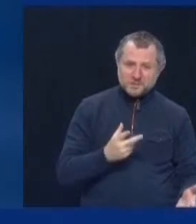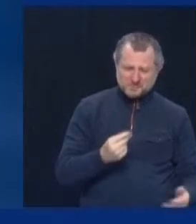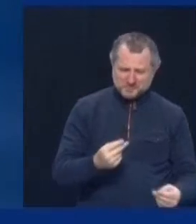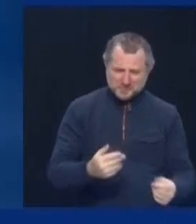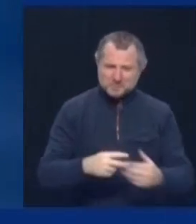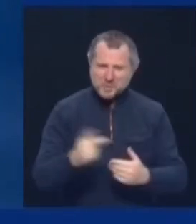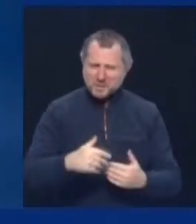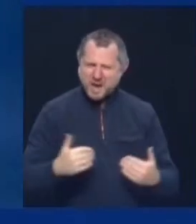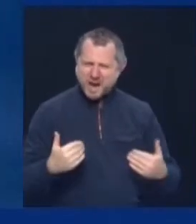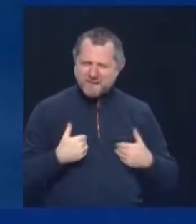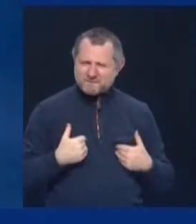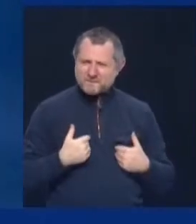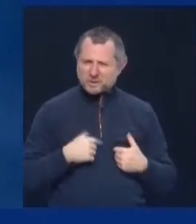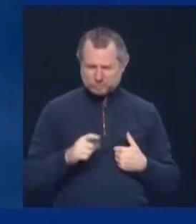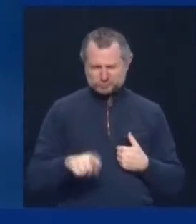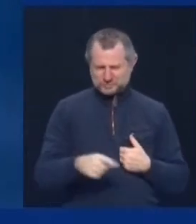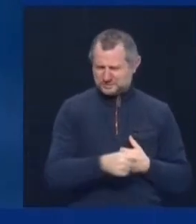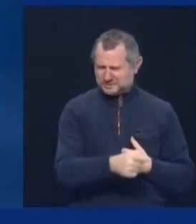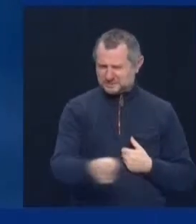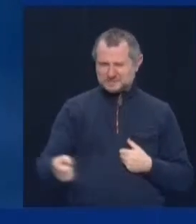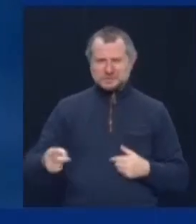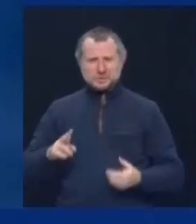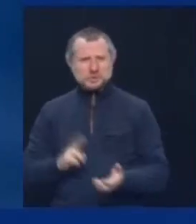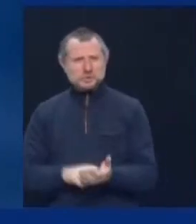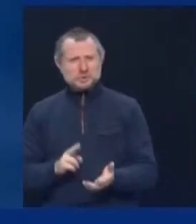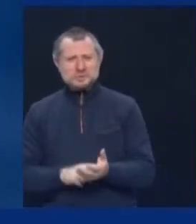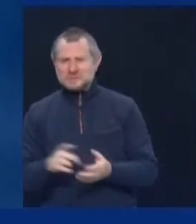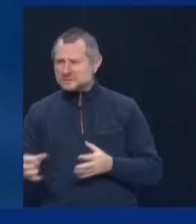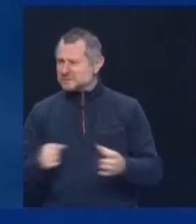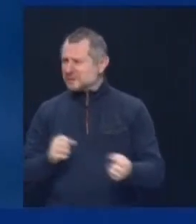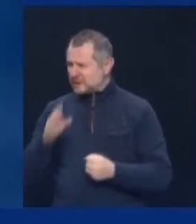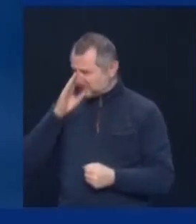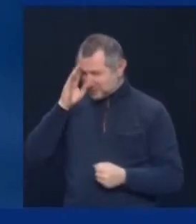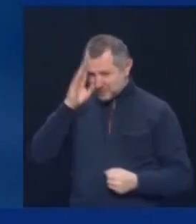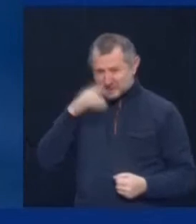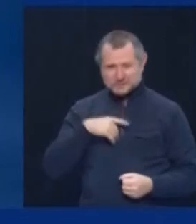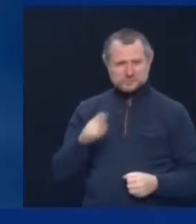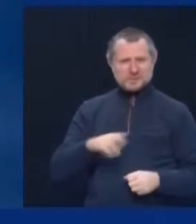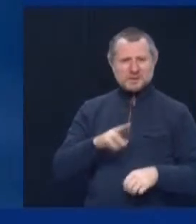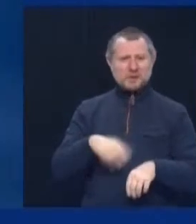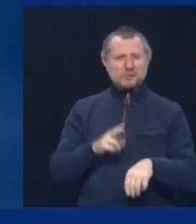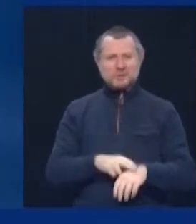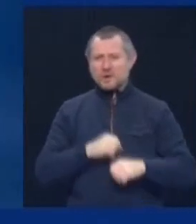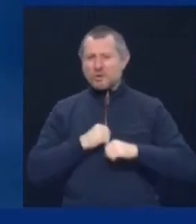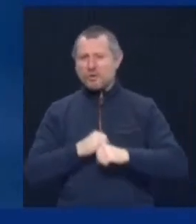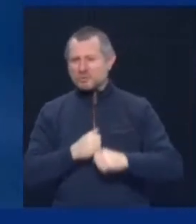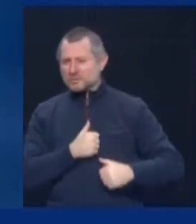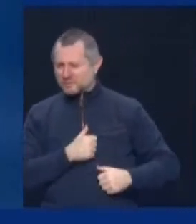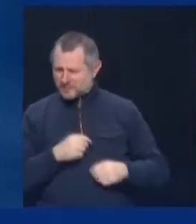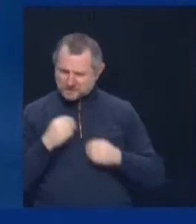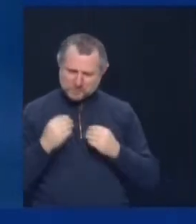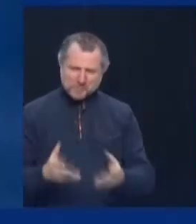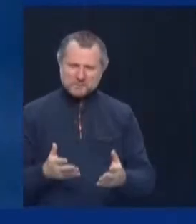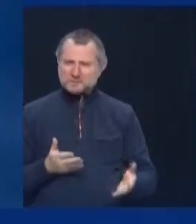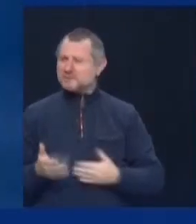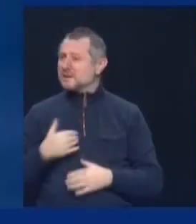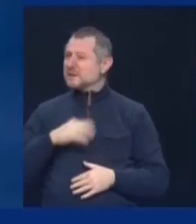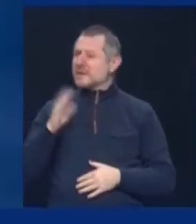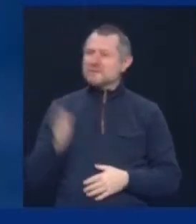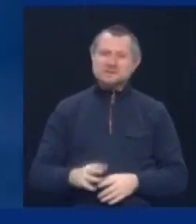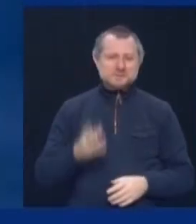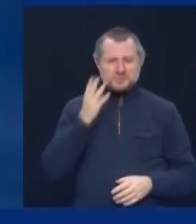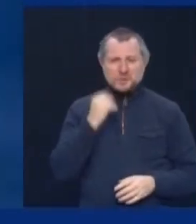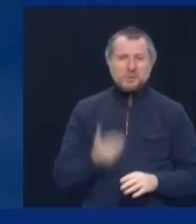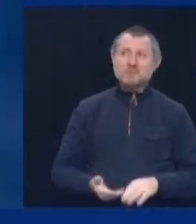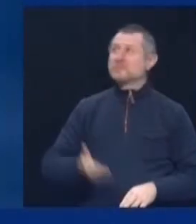hospitals and nurses and National Guard to do this unprecedented operation? Now is